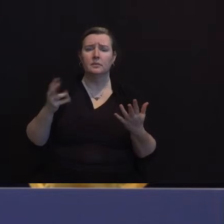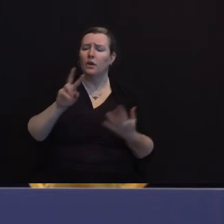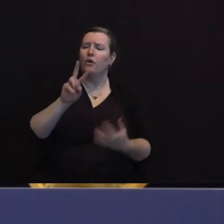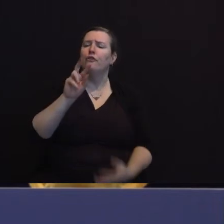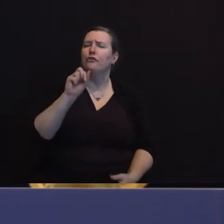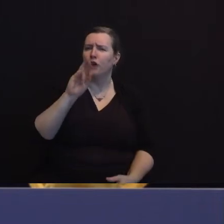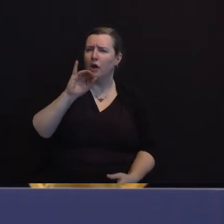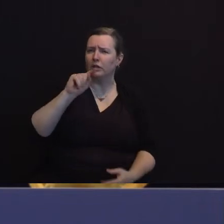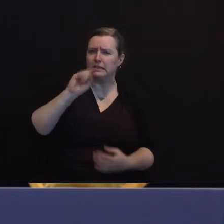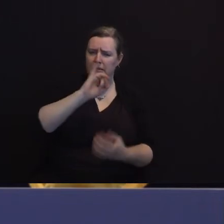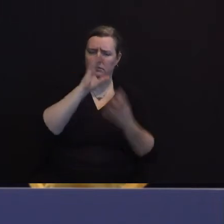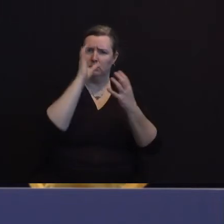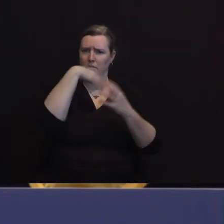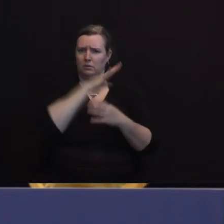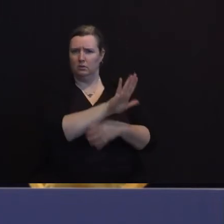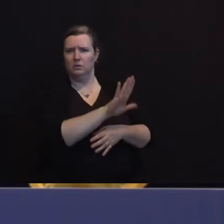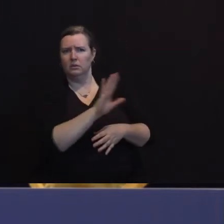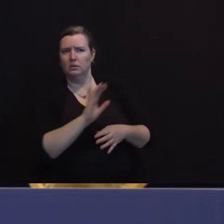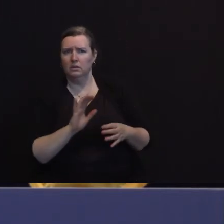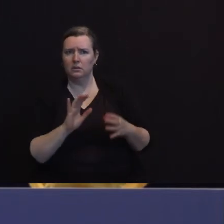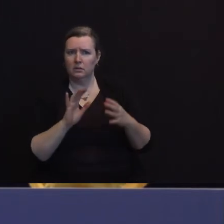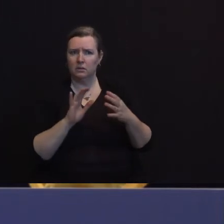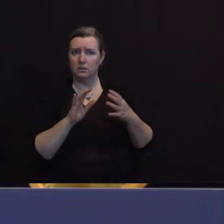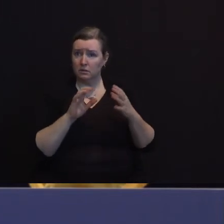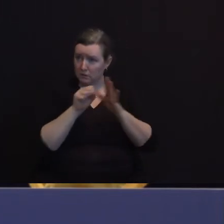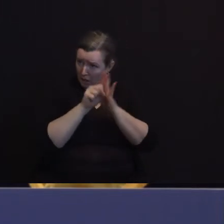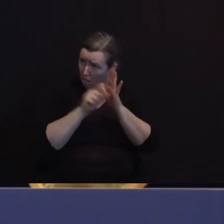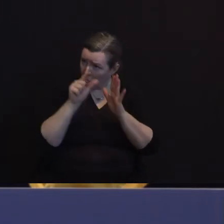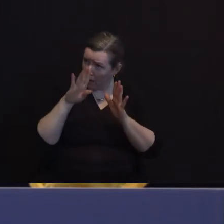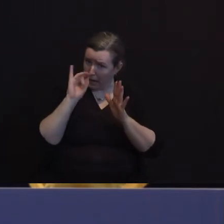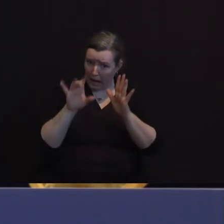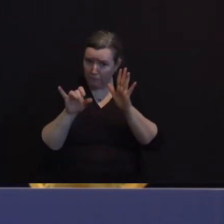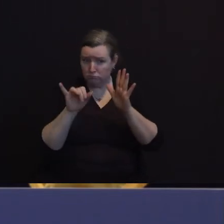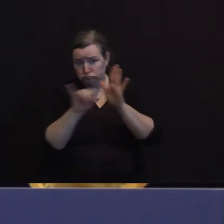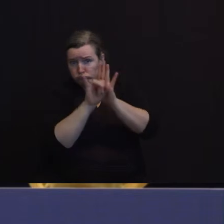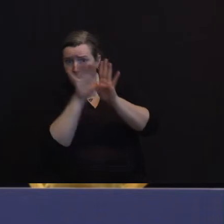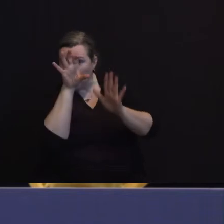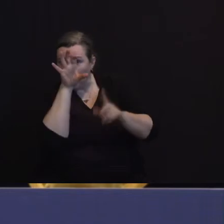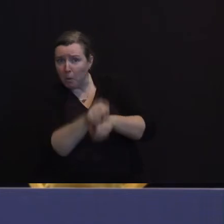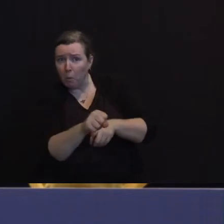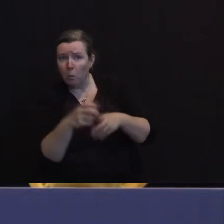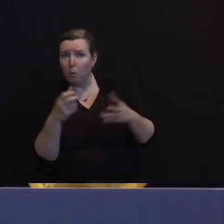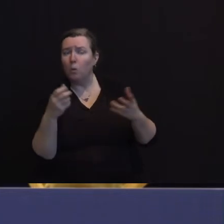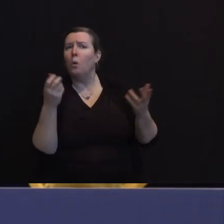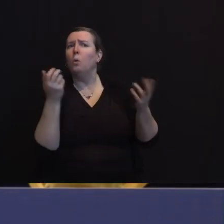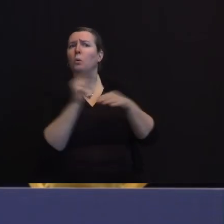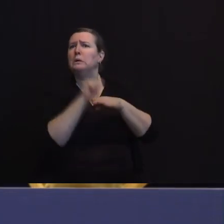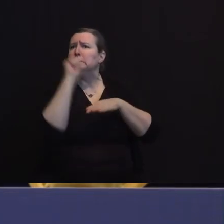those tests? And what about the variants from South Africa and Brazil? Can we test for those too?